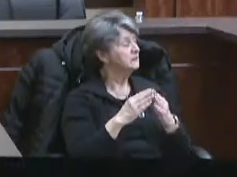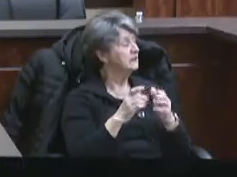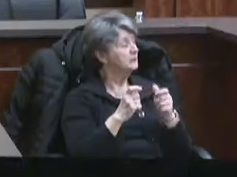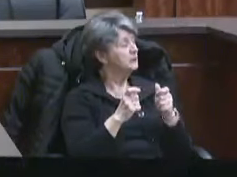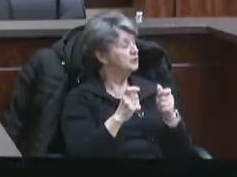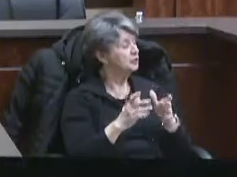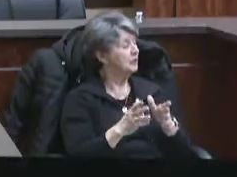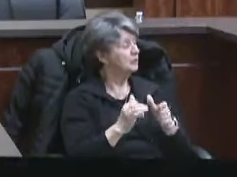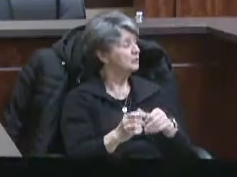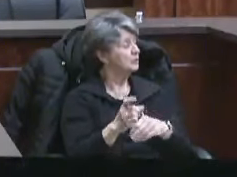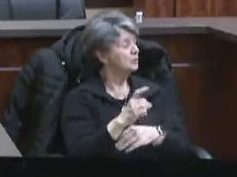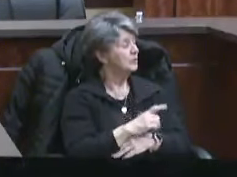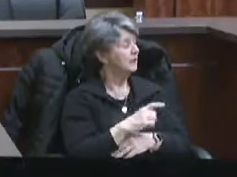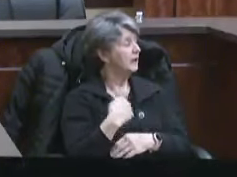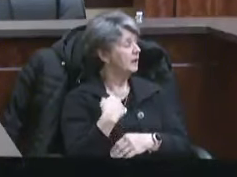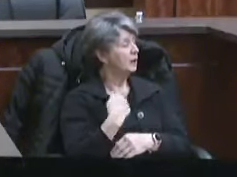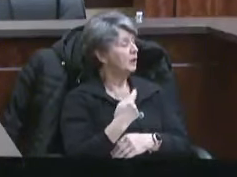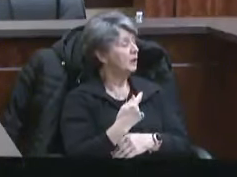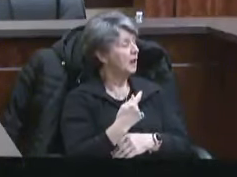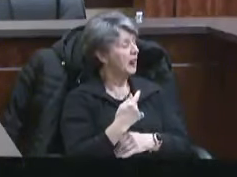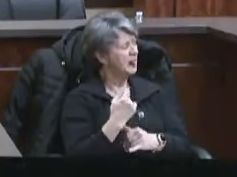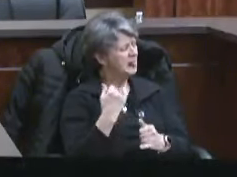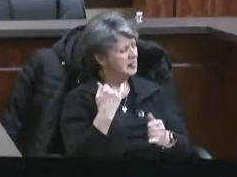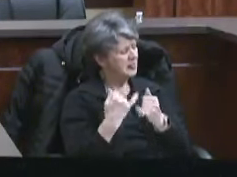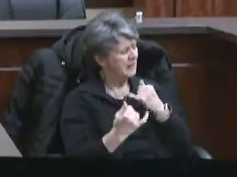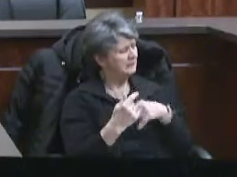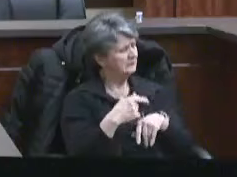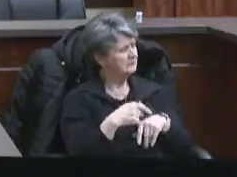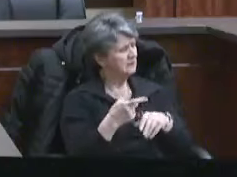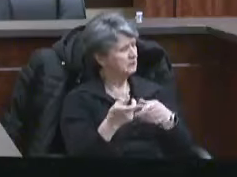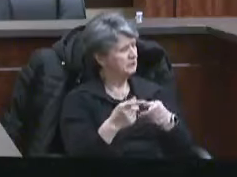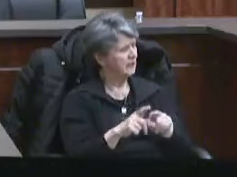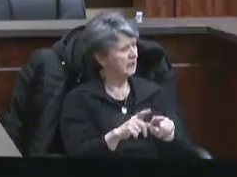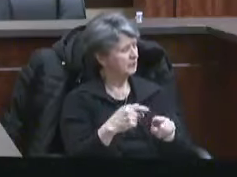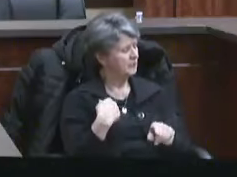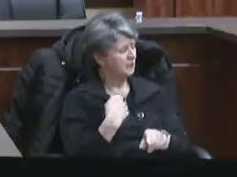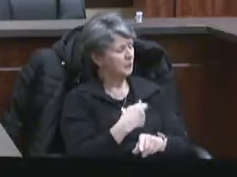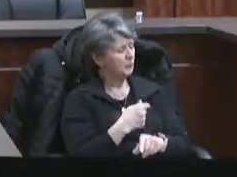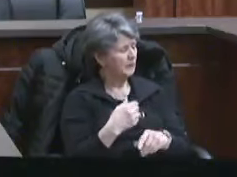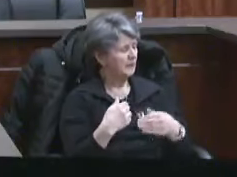today. We last time this occurred, we had